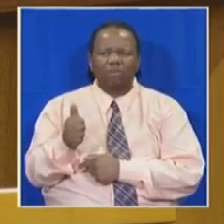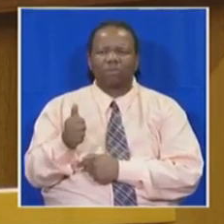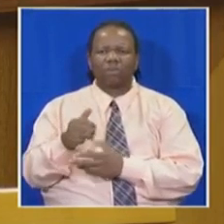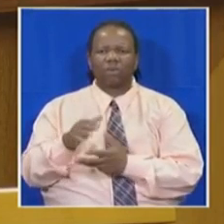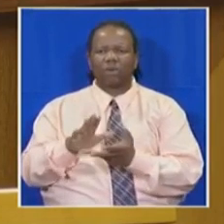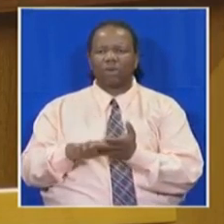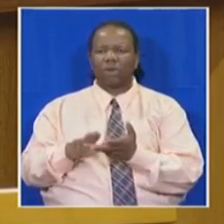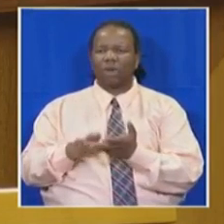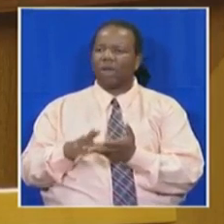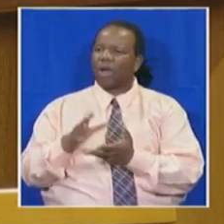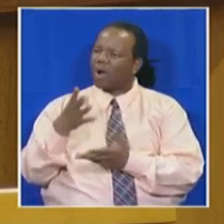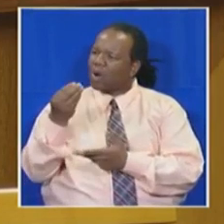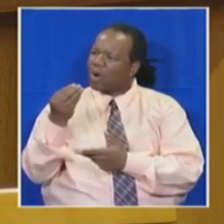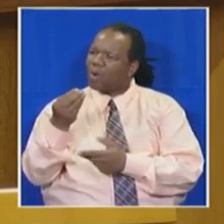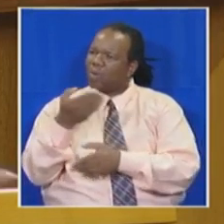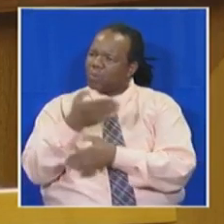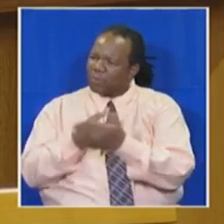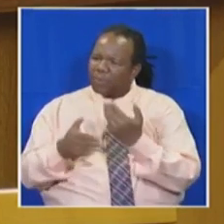ngayo.